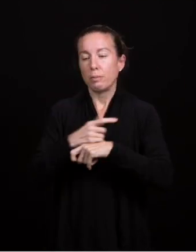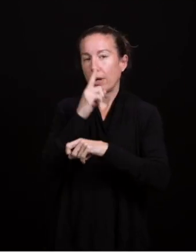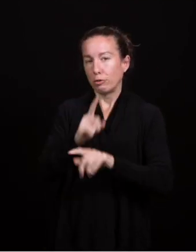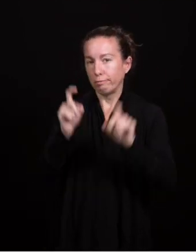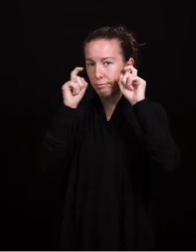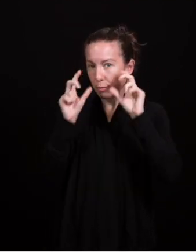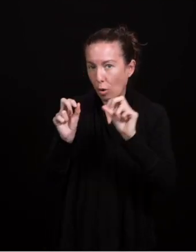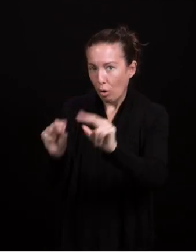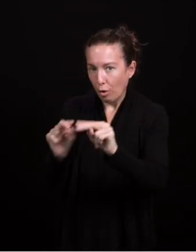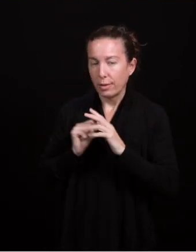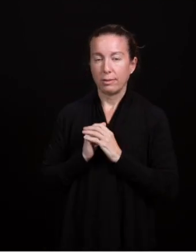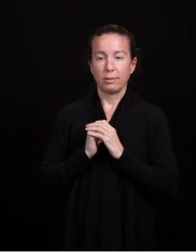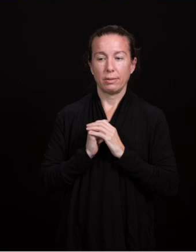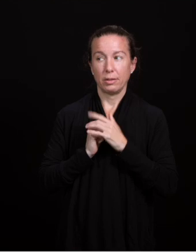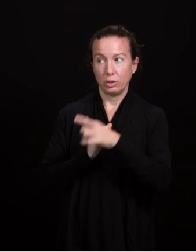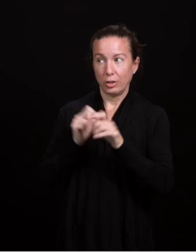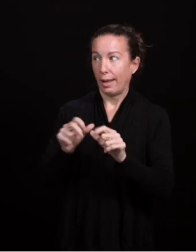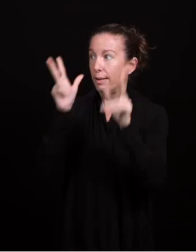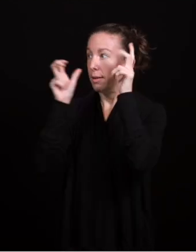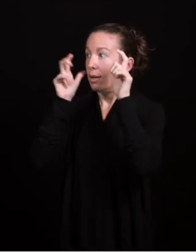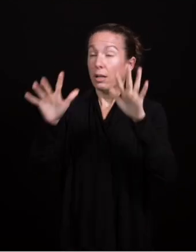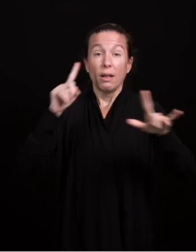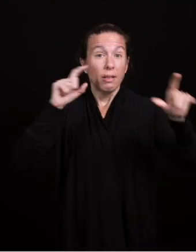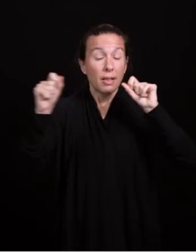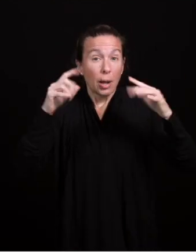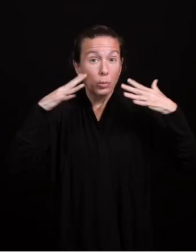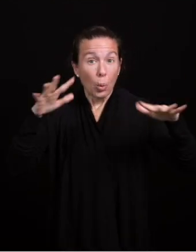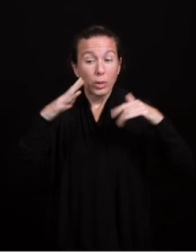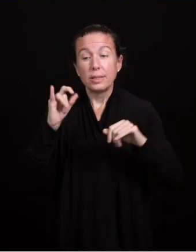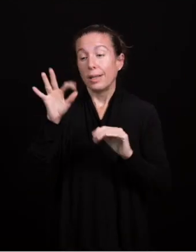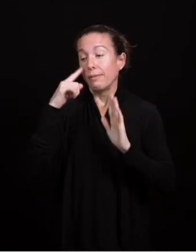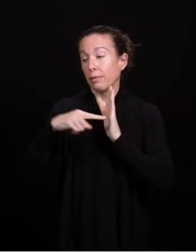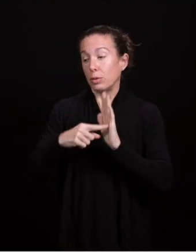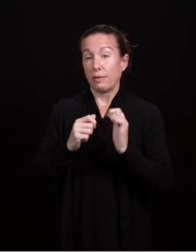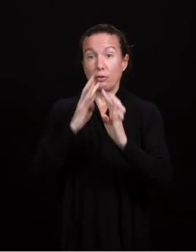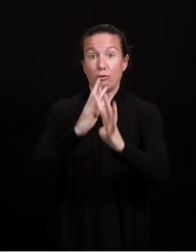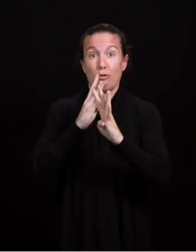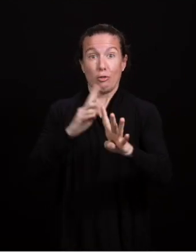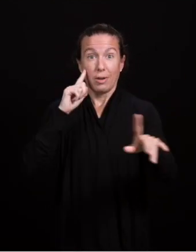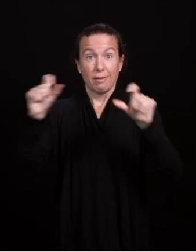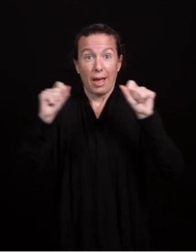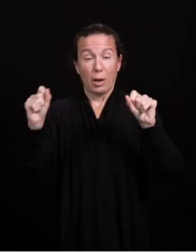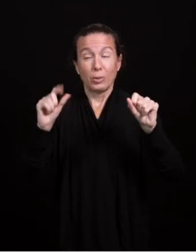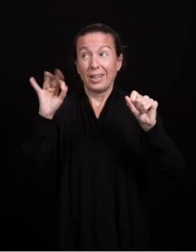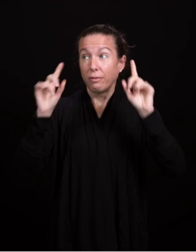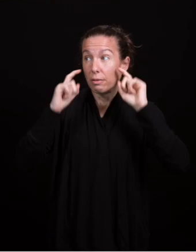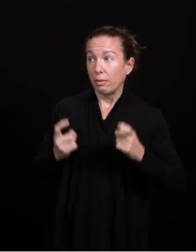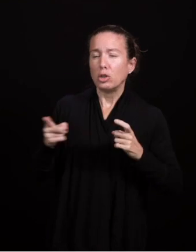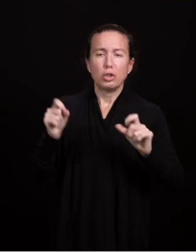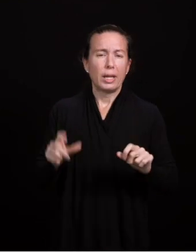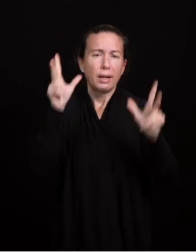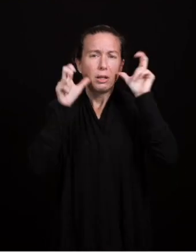are in so that she can hear. Loud noises, if you're talking loud, just like her mom, without them she can hear, but you